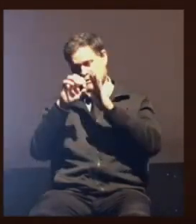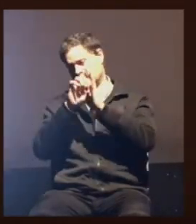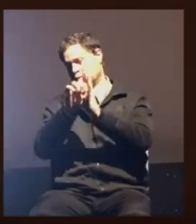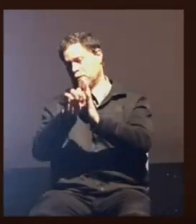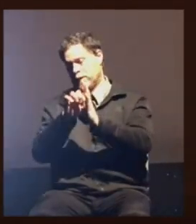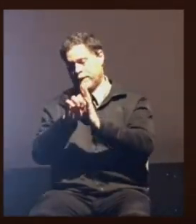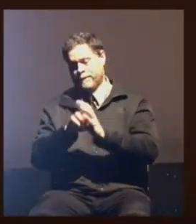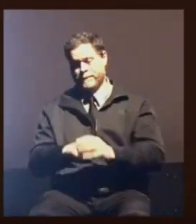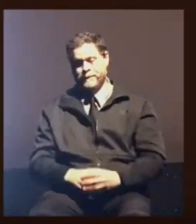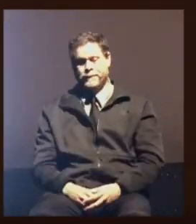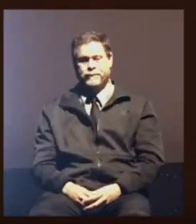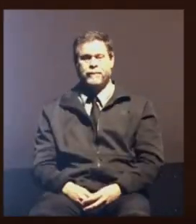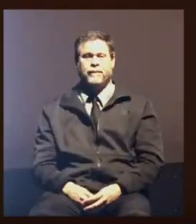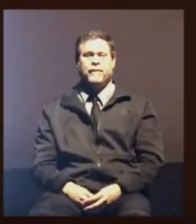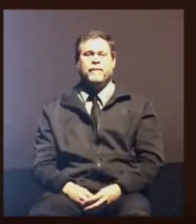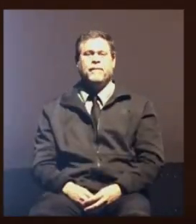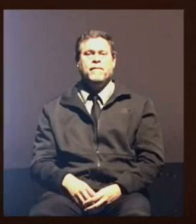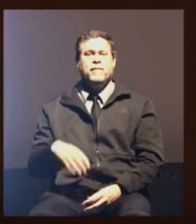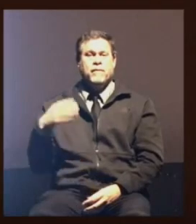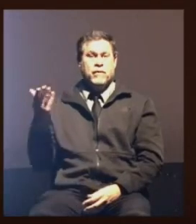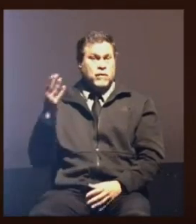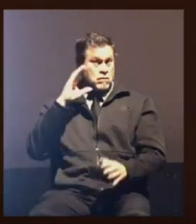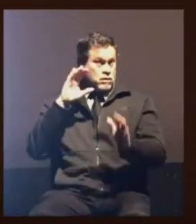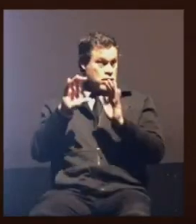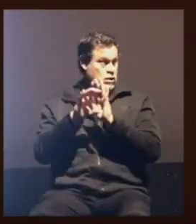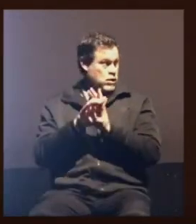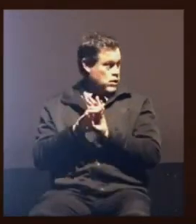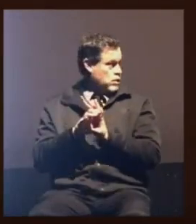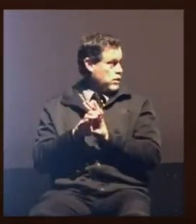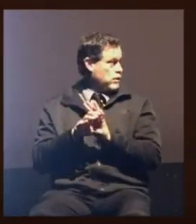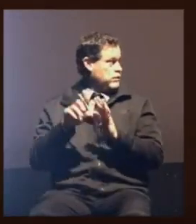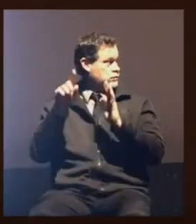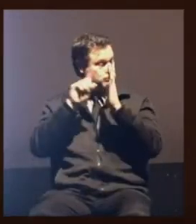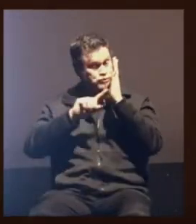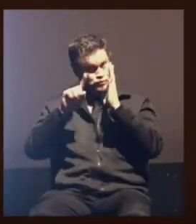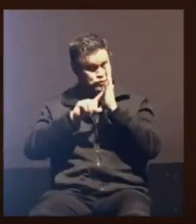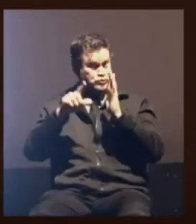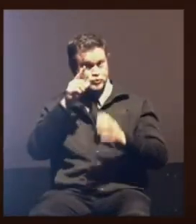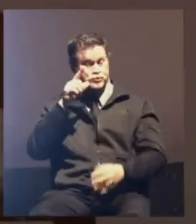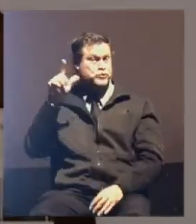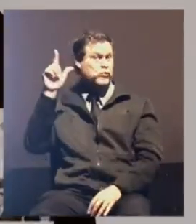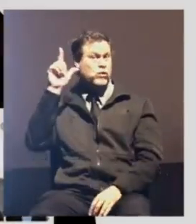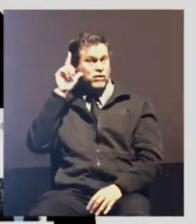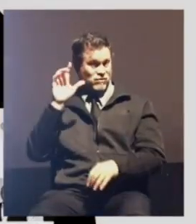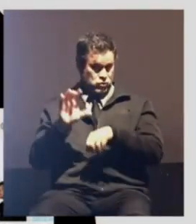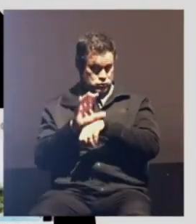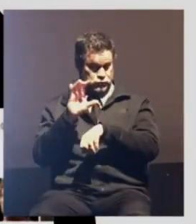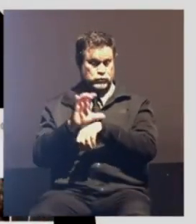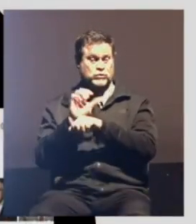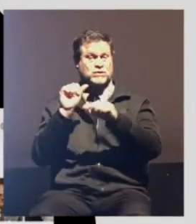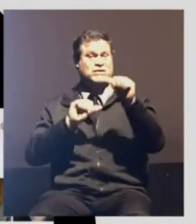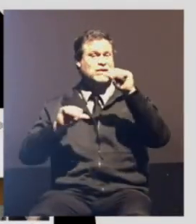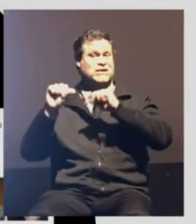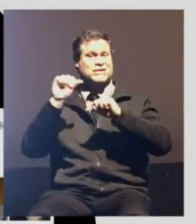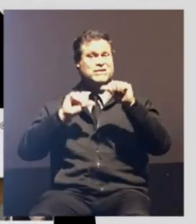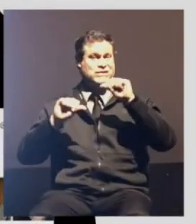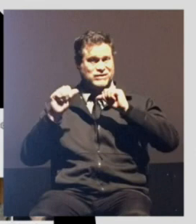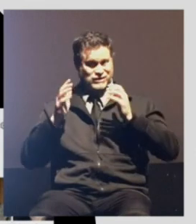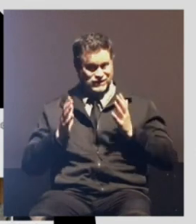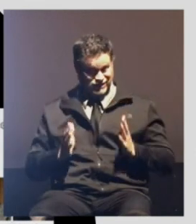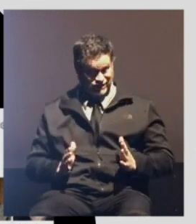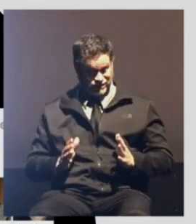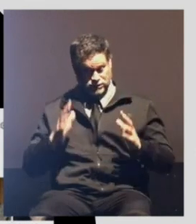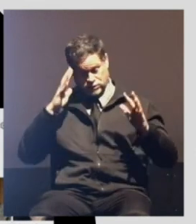example, this image here. I did a search the other day for computer scientists, and